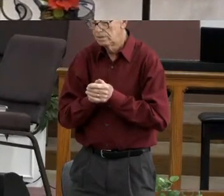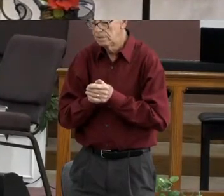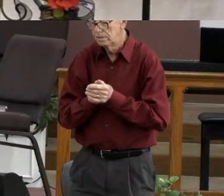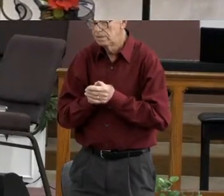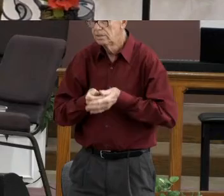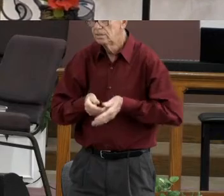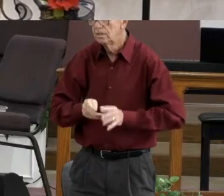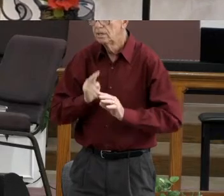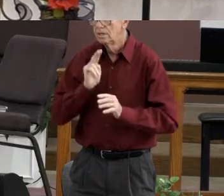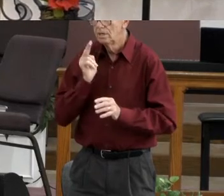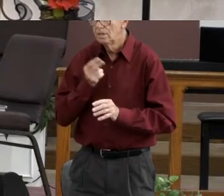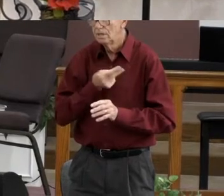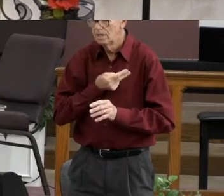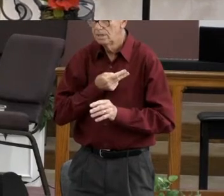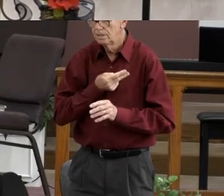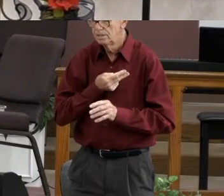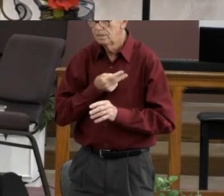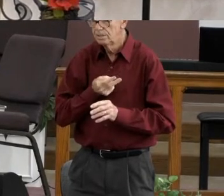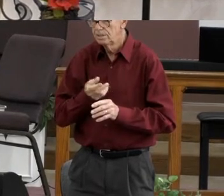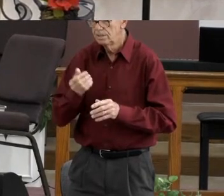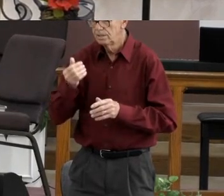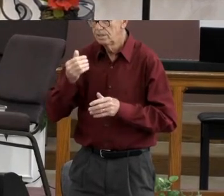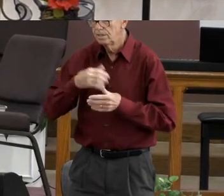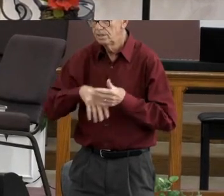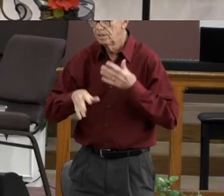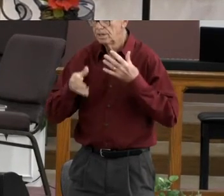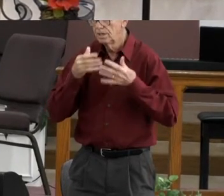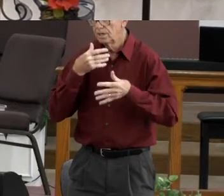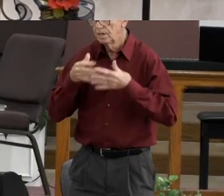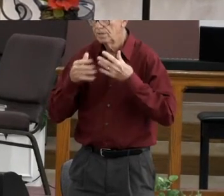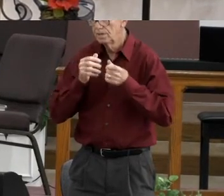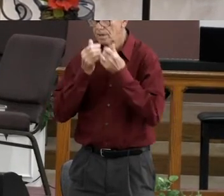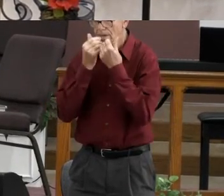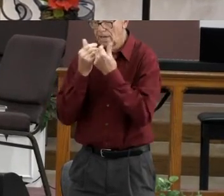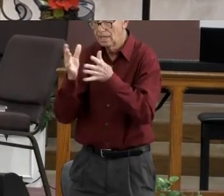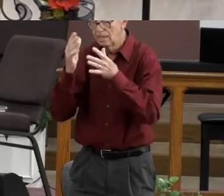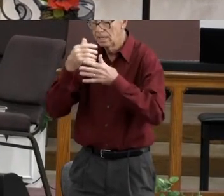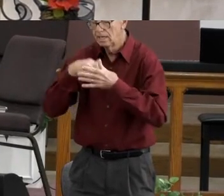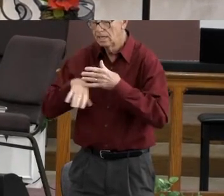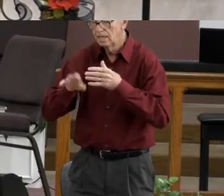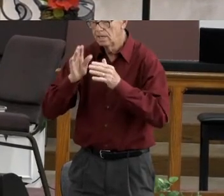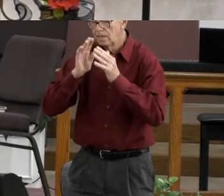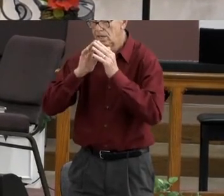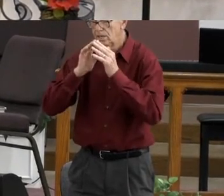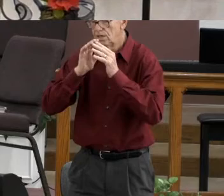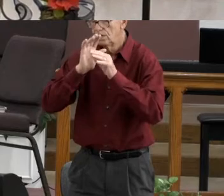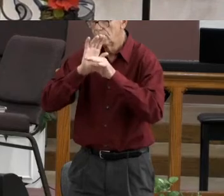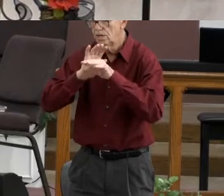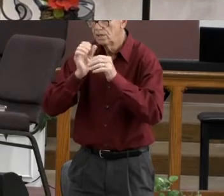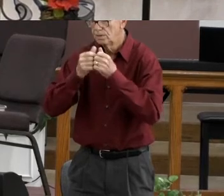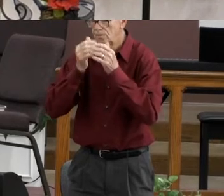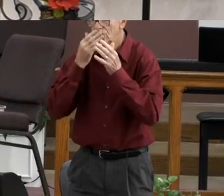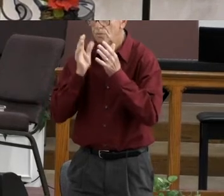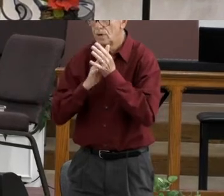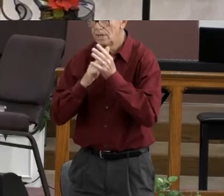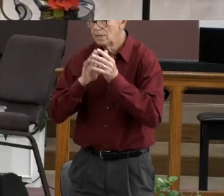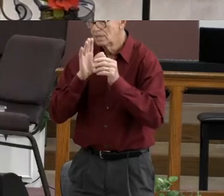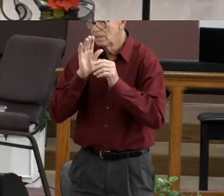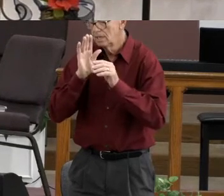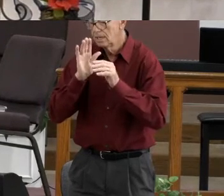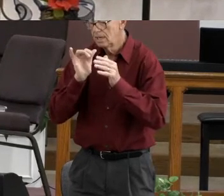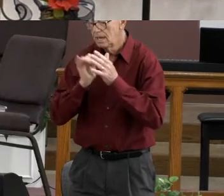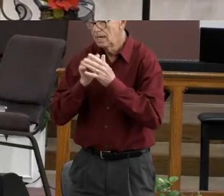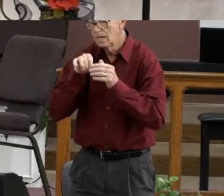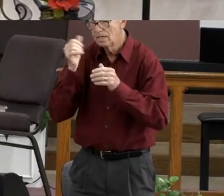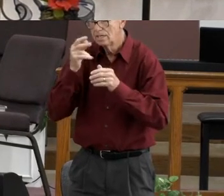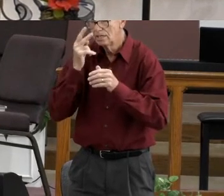Let us enter into Your gates with thanksgiving and into Your courts with praise, that others might see You